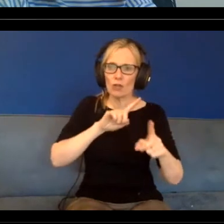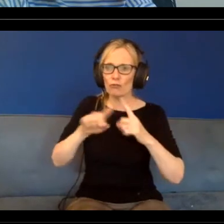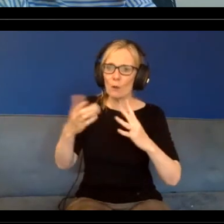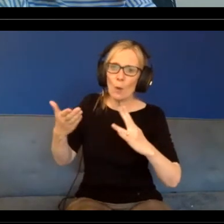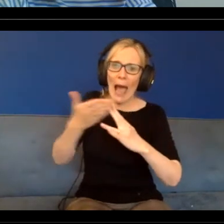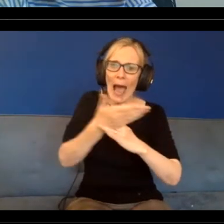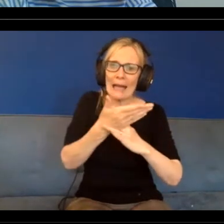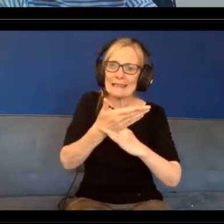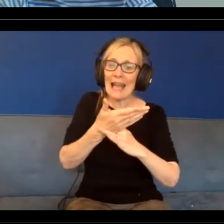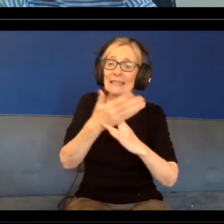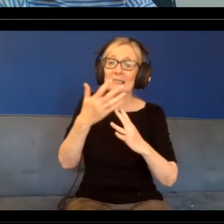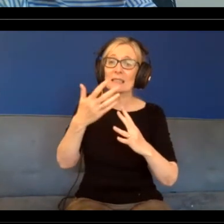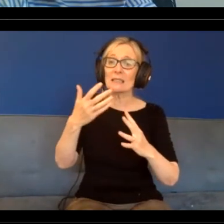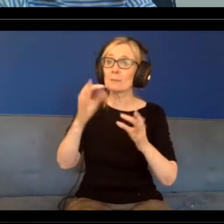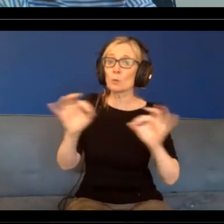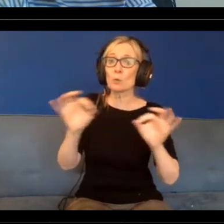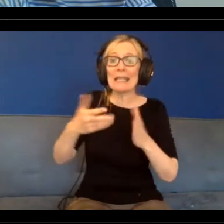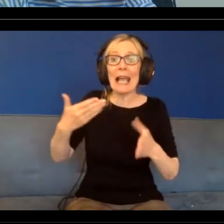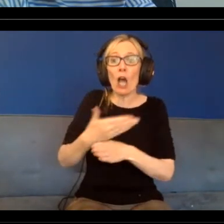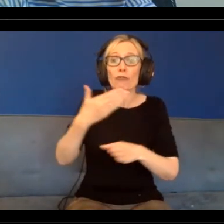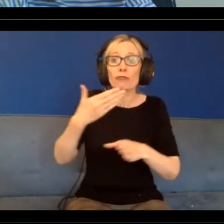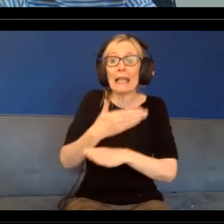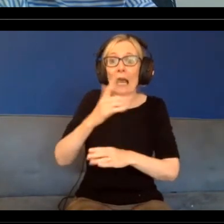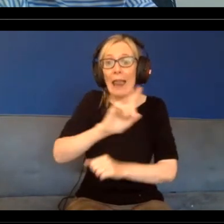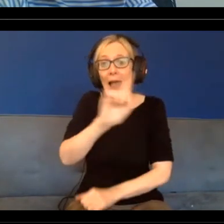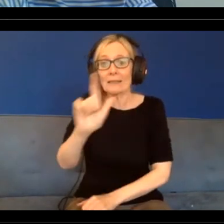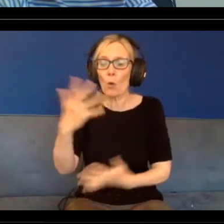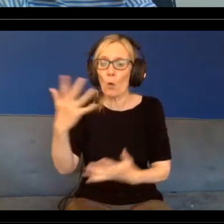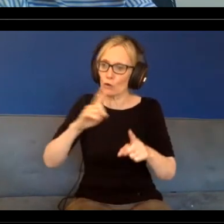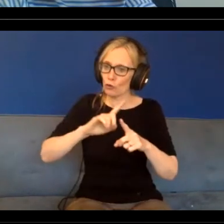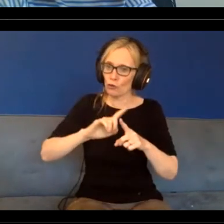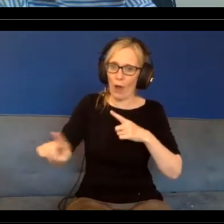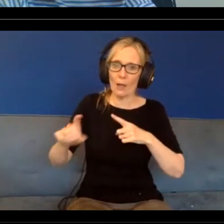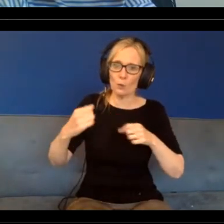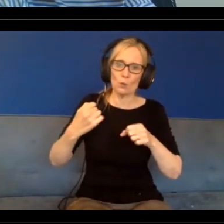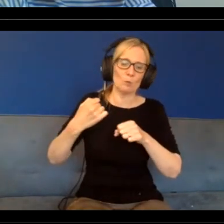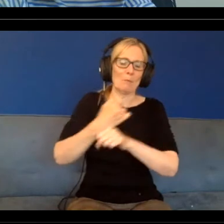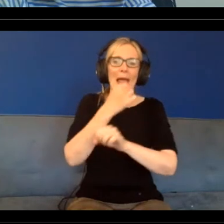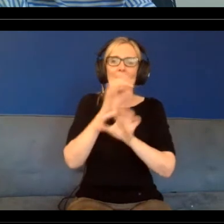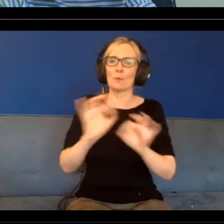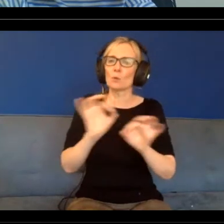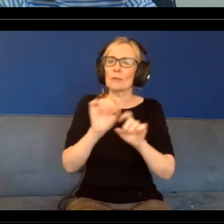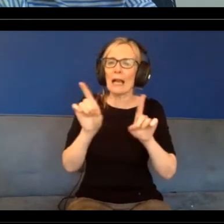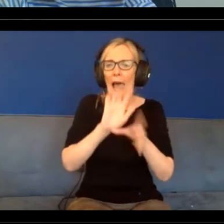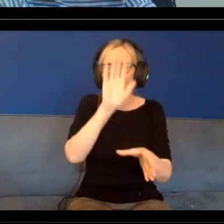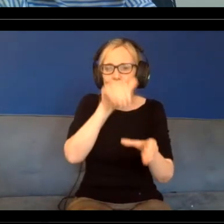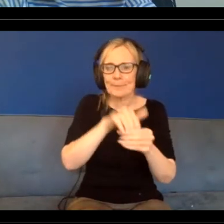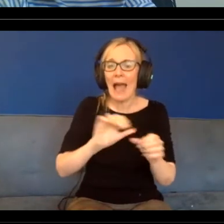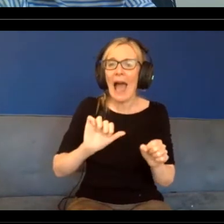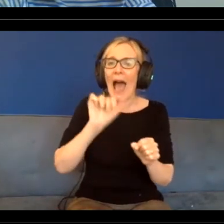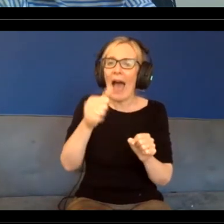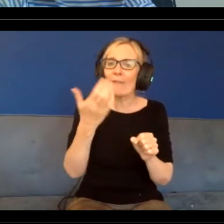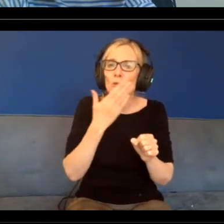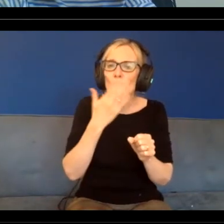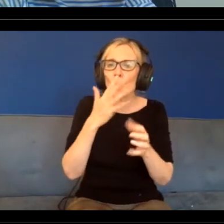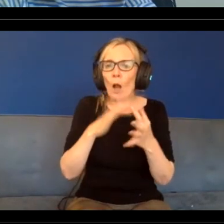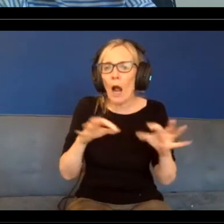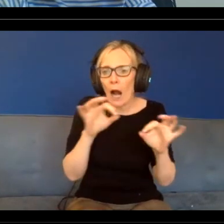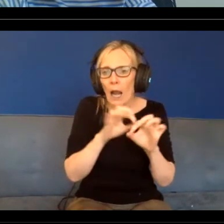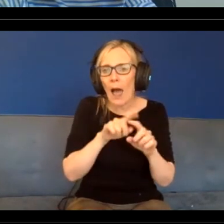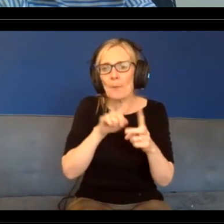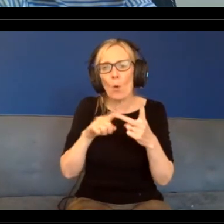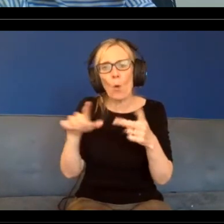music industry if they would like to, or when they're trying to make music in kind of after school as an amateur or in kind of